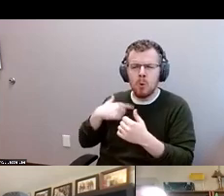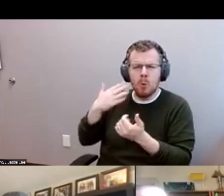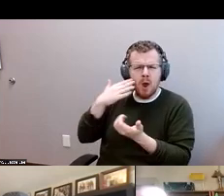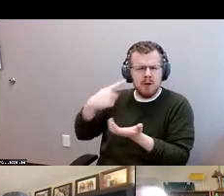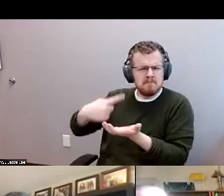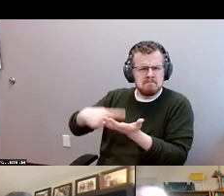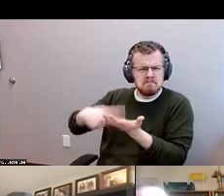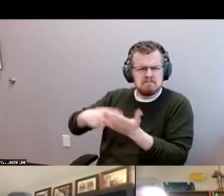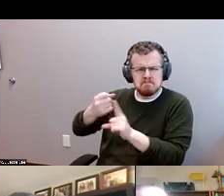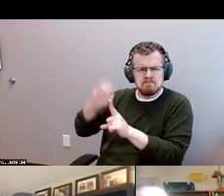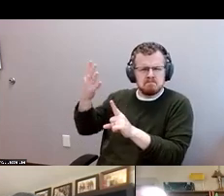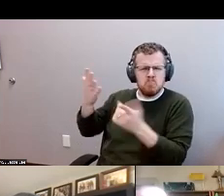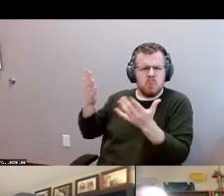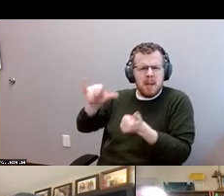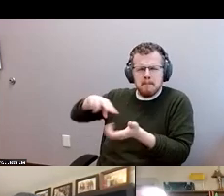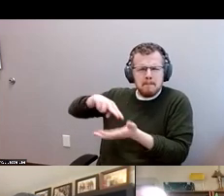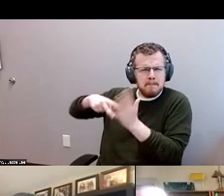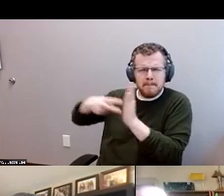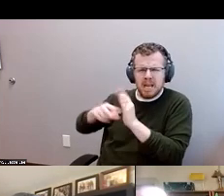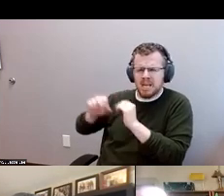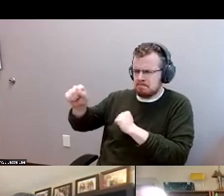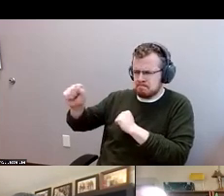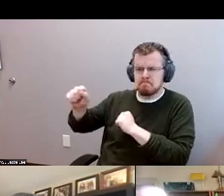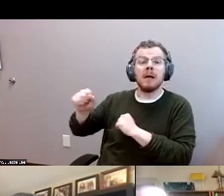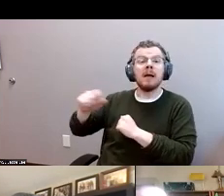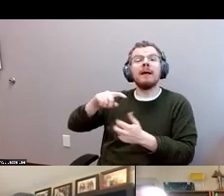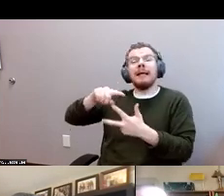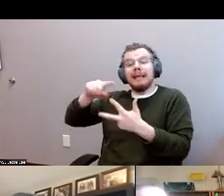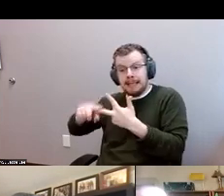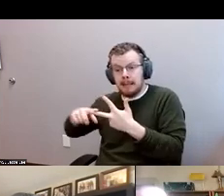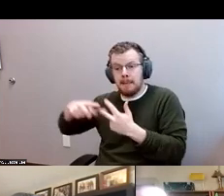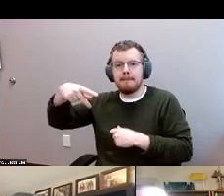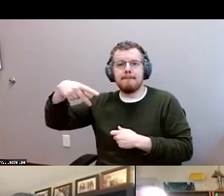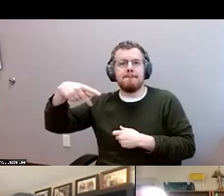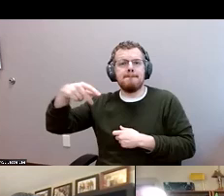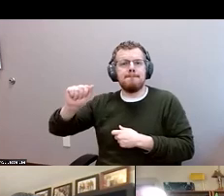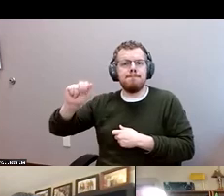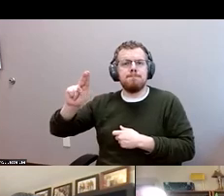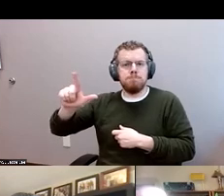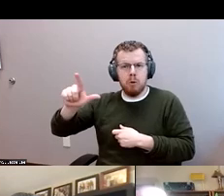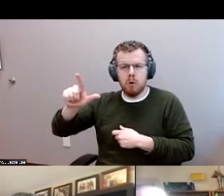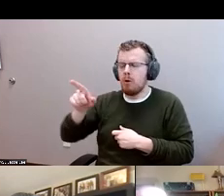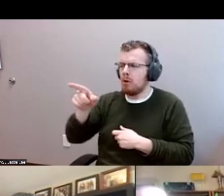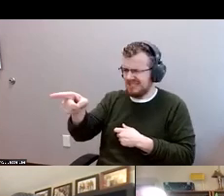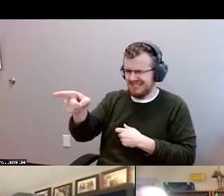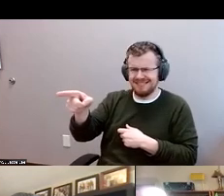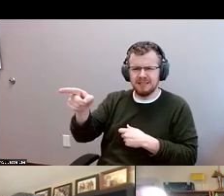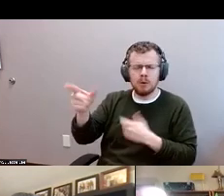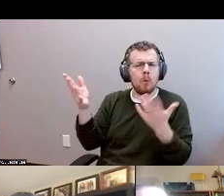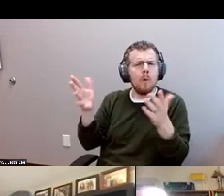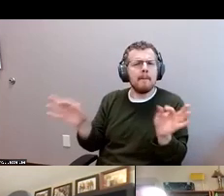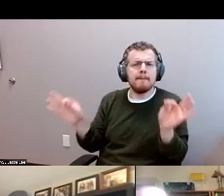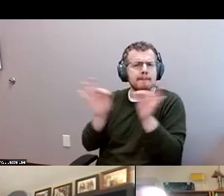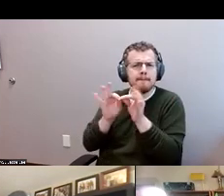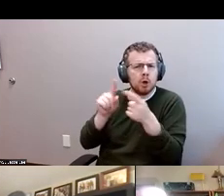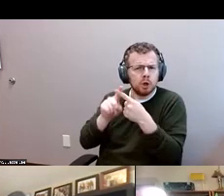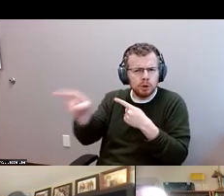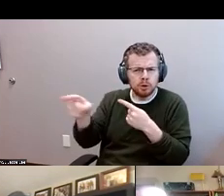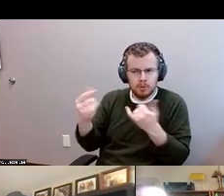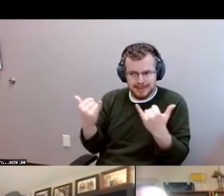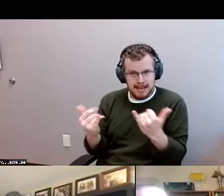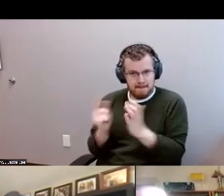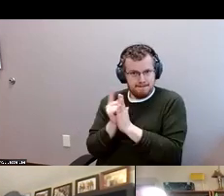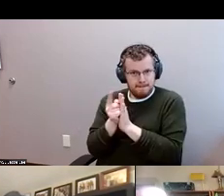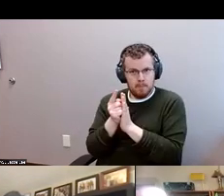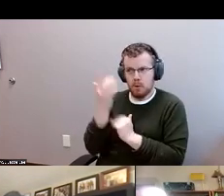on this call. But let me bring Paul into the conversation. And Paul, what is important to you in this moment? Why are we